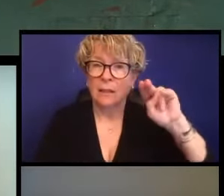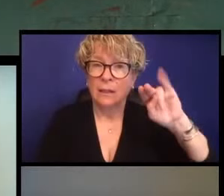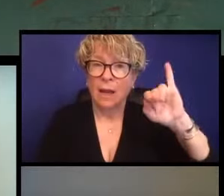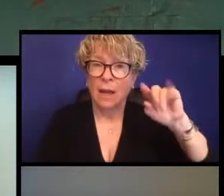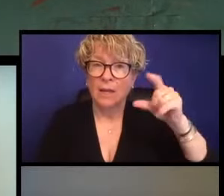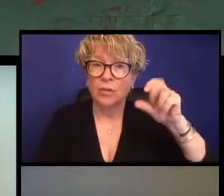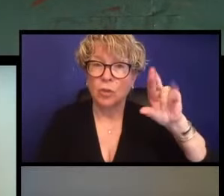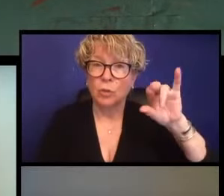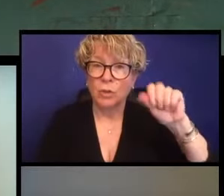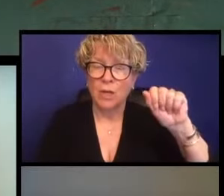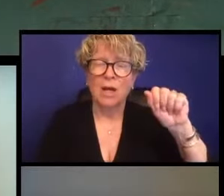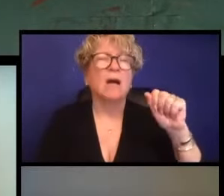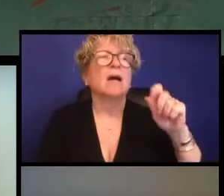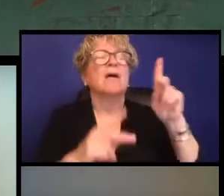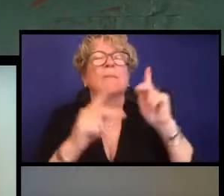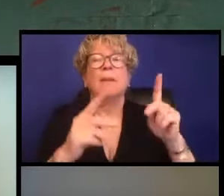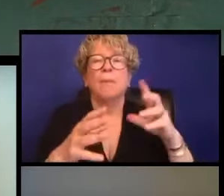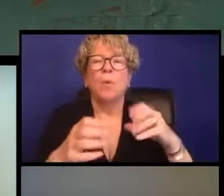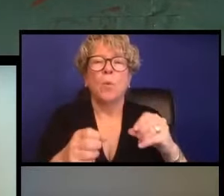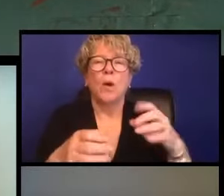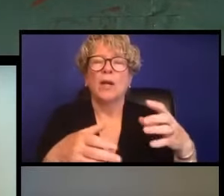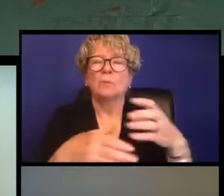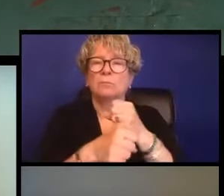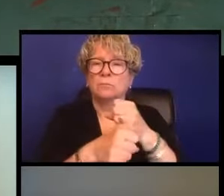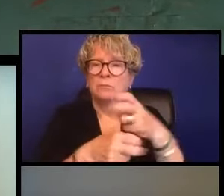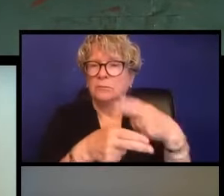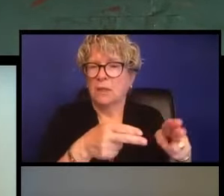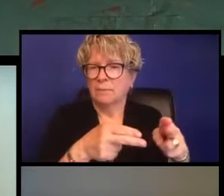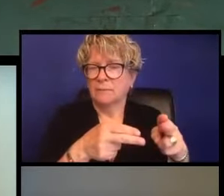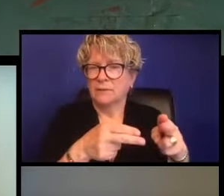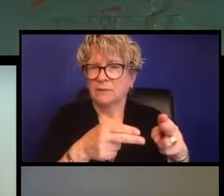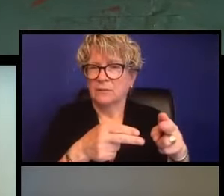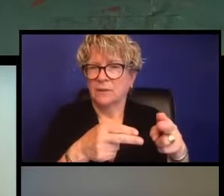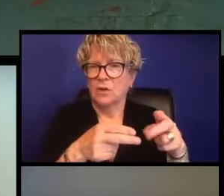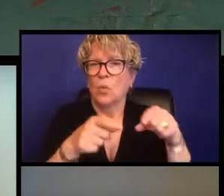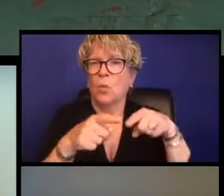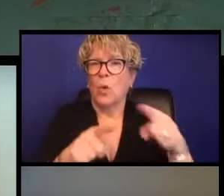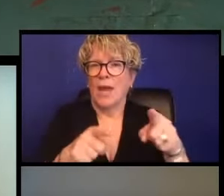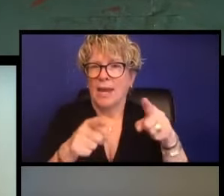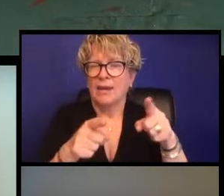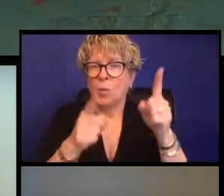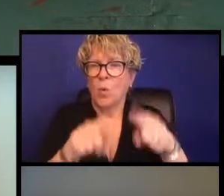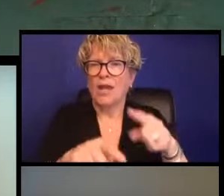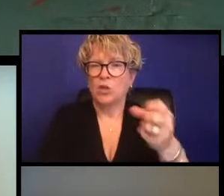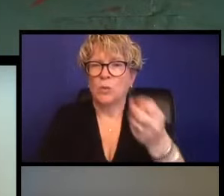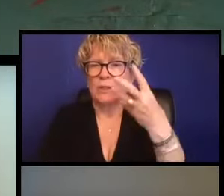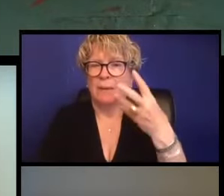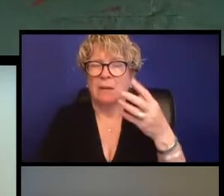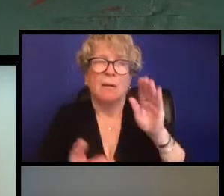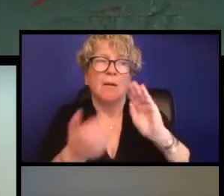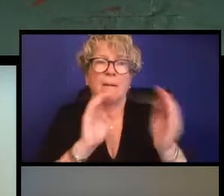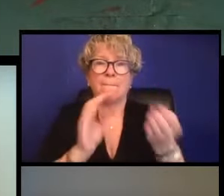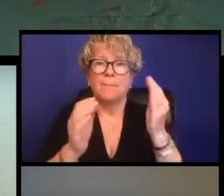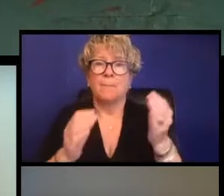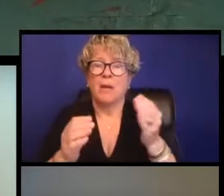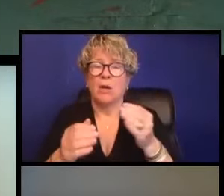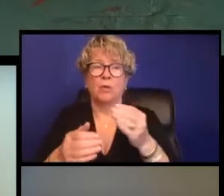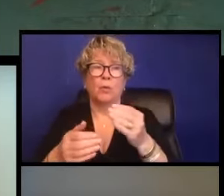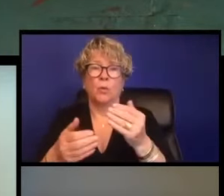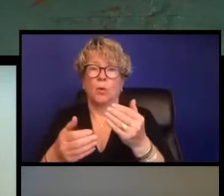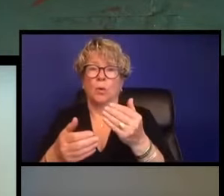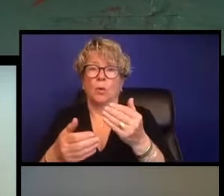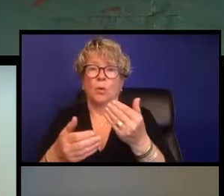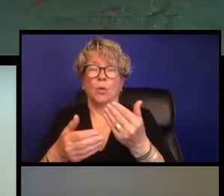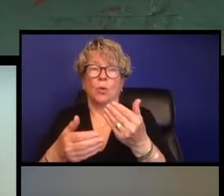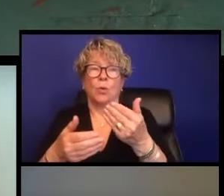a short synopsis of the story in your submission. When you're sending to the North American market, that is not what's